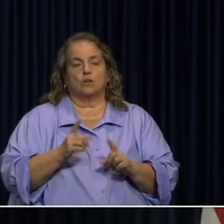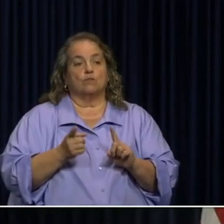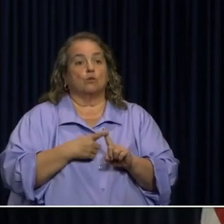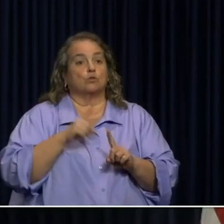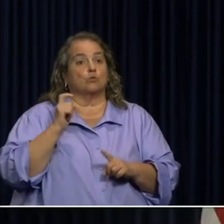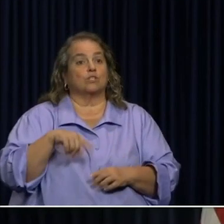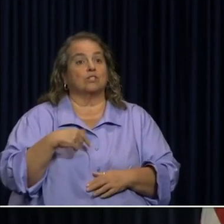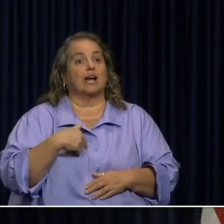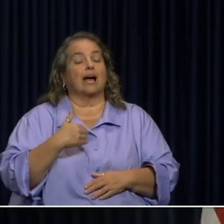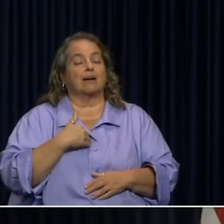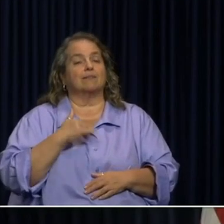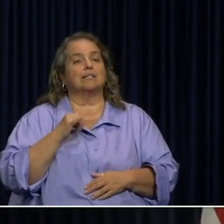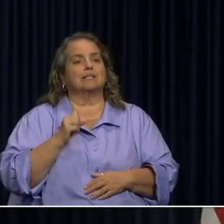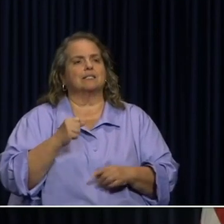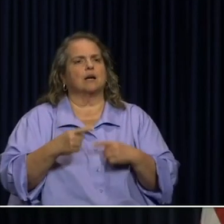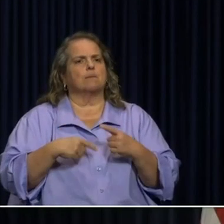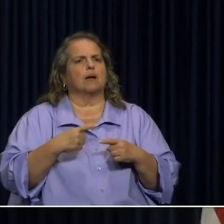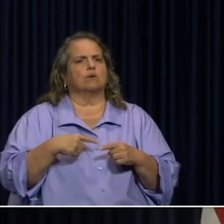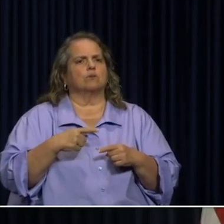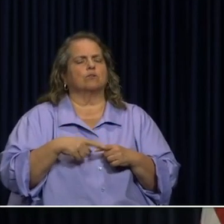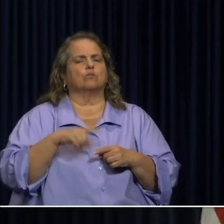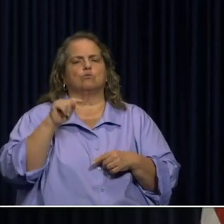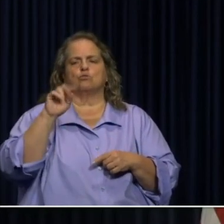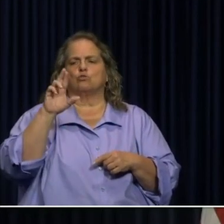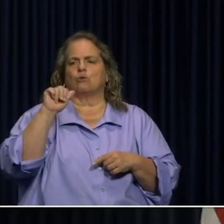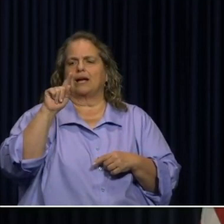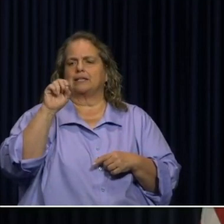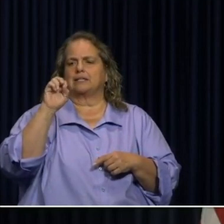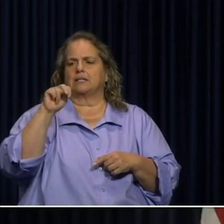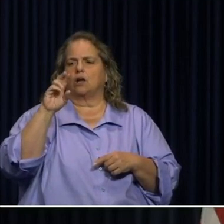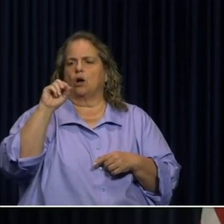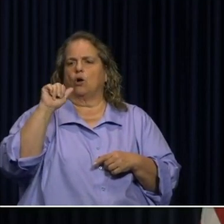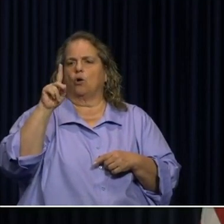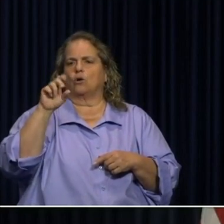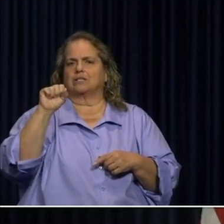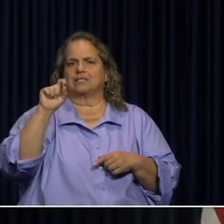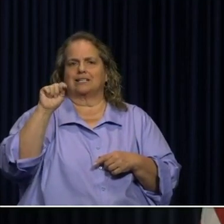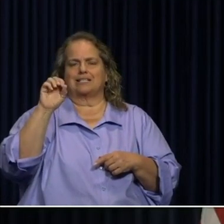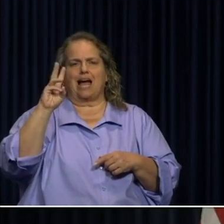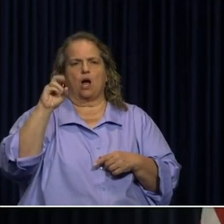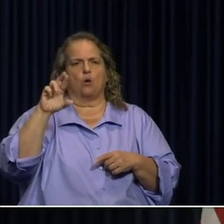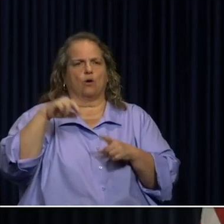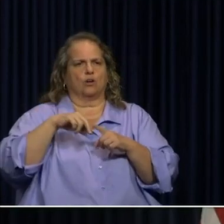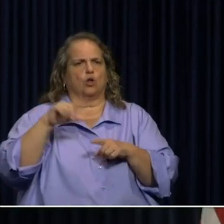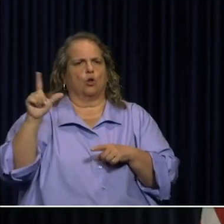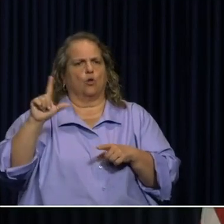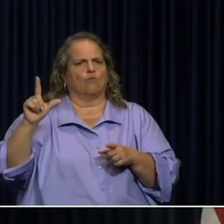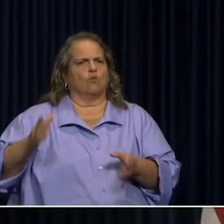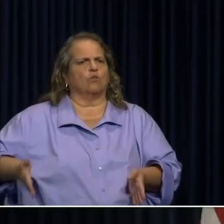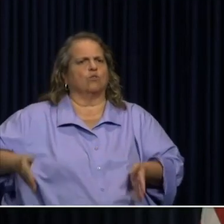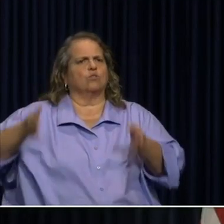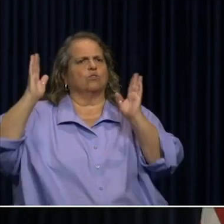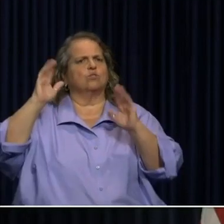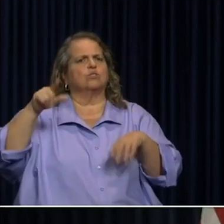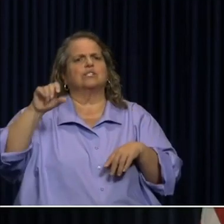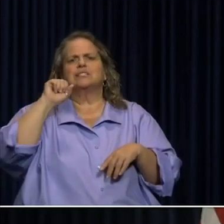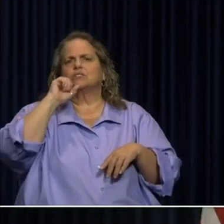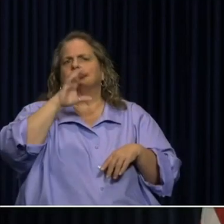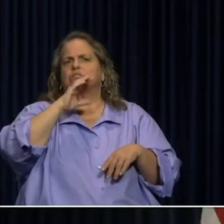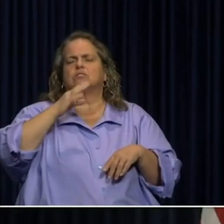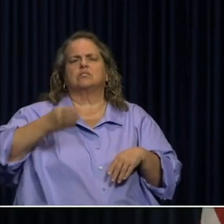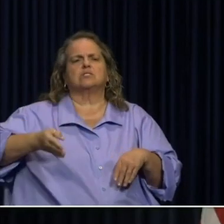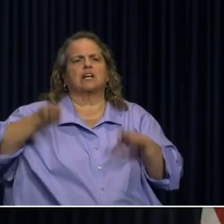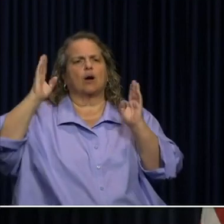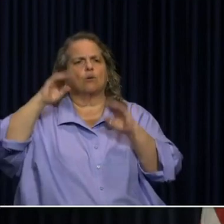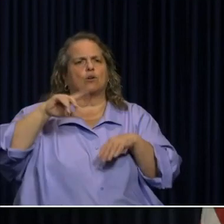one I have here is about Trayton Oaks Tower in Louisville. And it's a question of what's being done to address what's